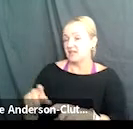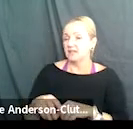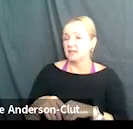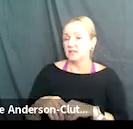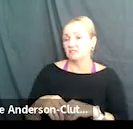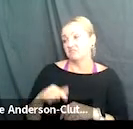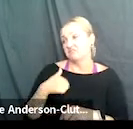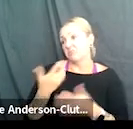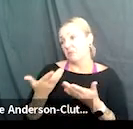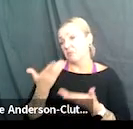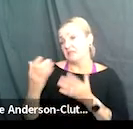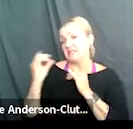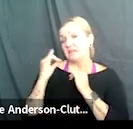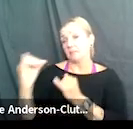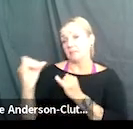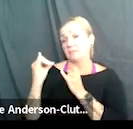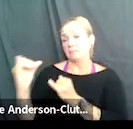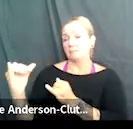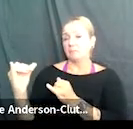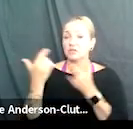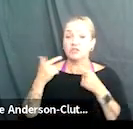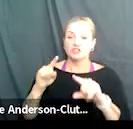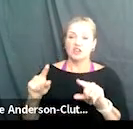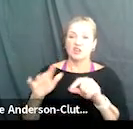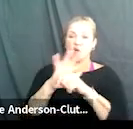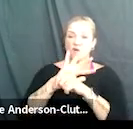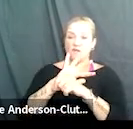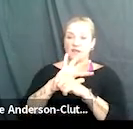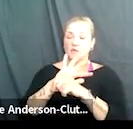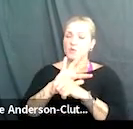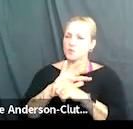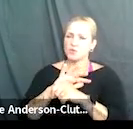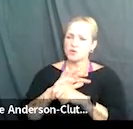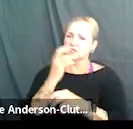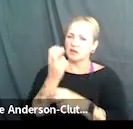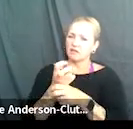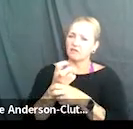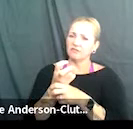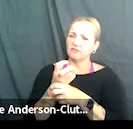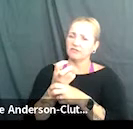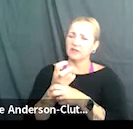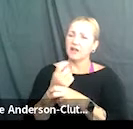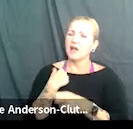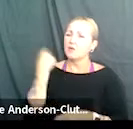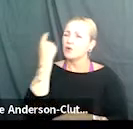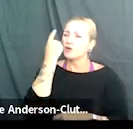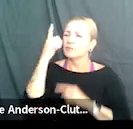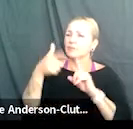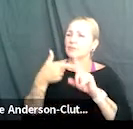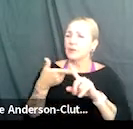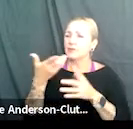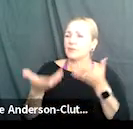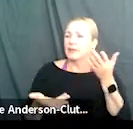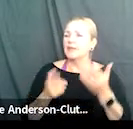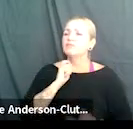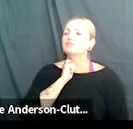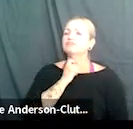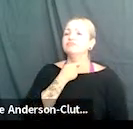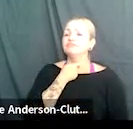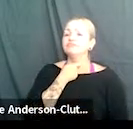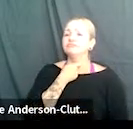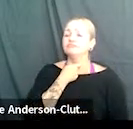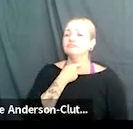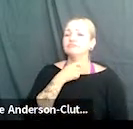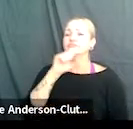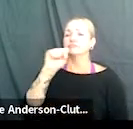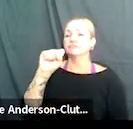out during COVID. The reason I suggested selective mutism is because in some of the patients, and typically